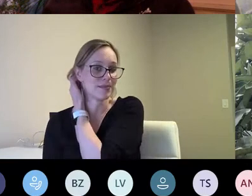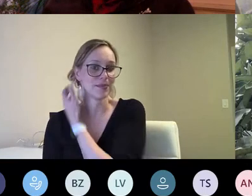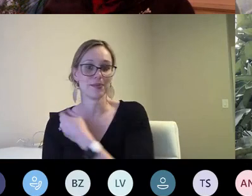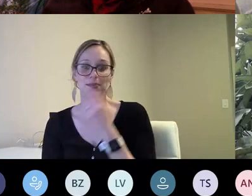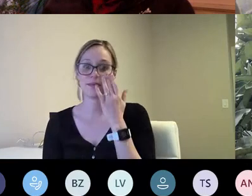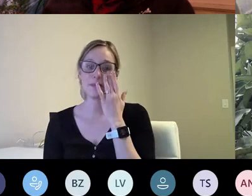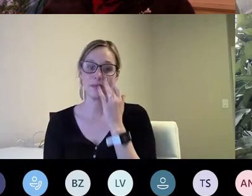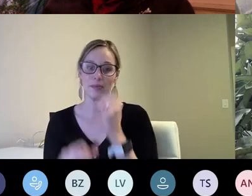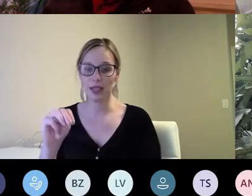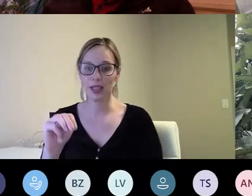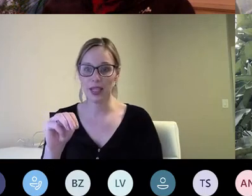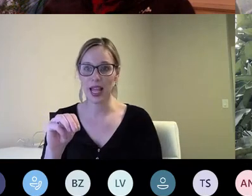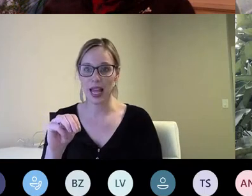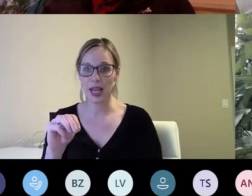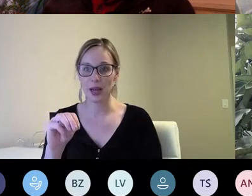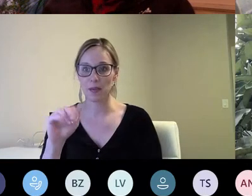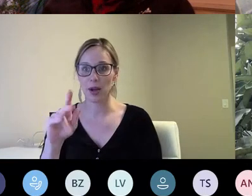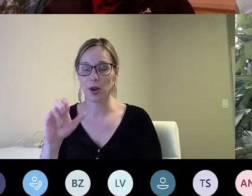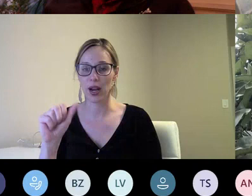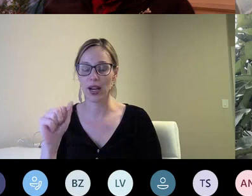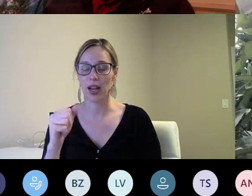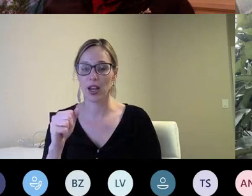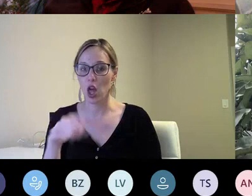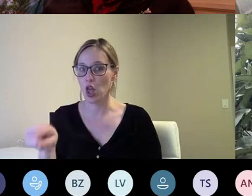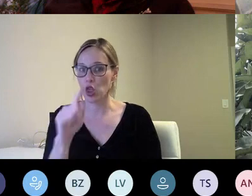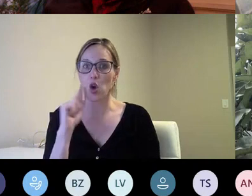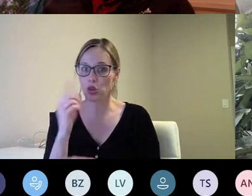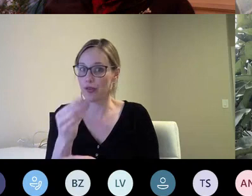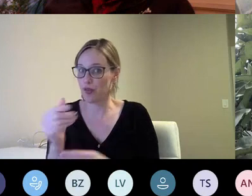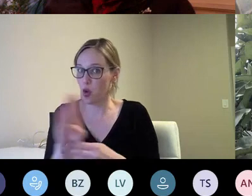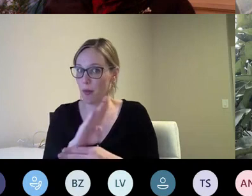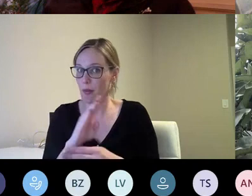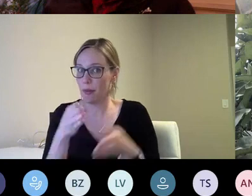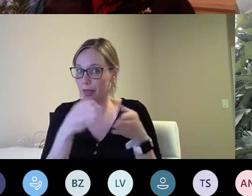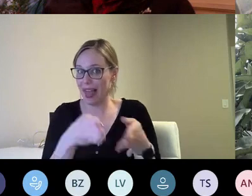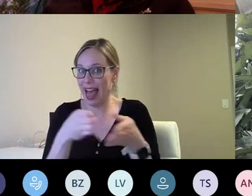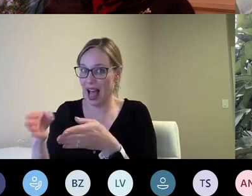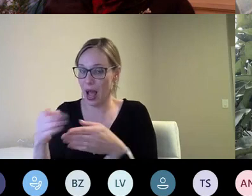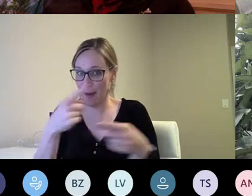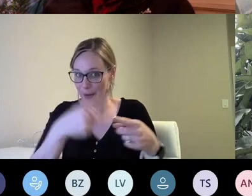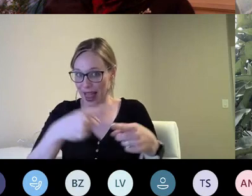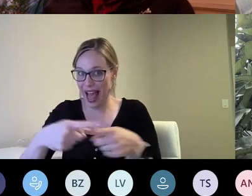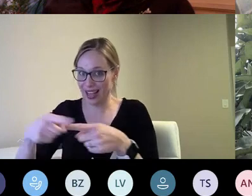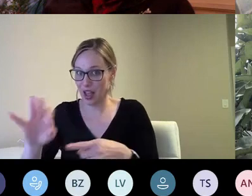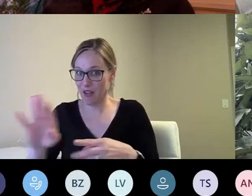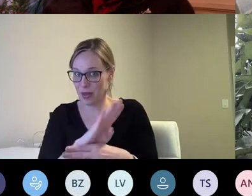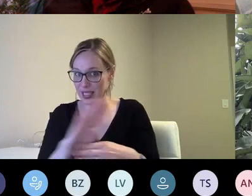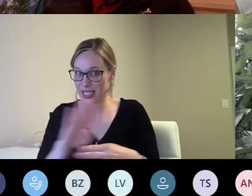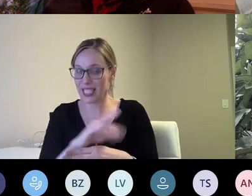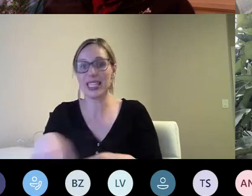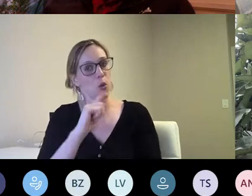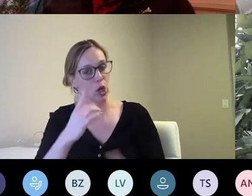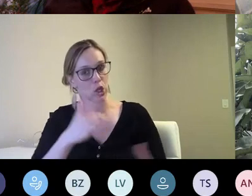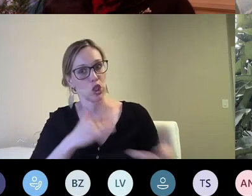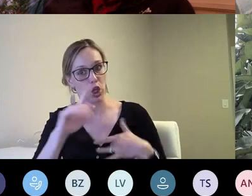aware that those couple blocks of businesses were definitely concerned about the change from angle